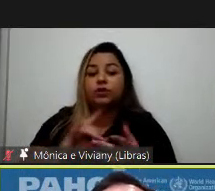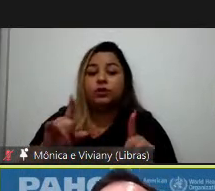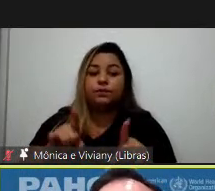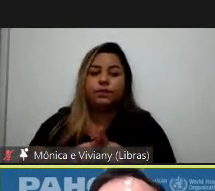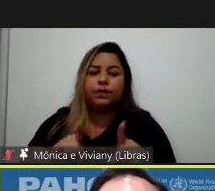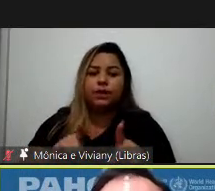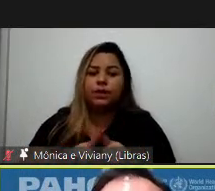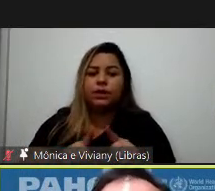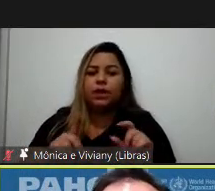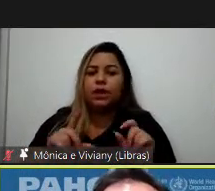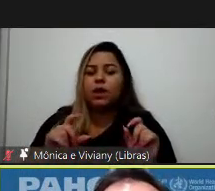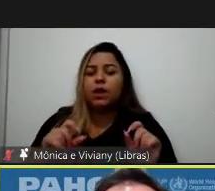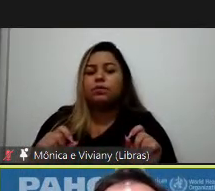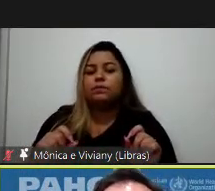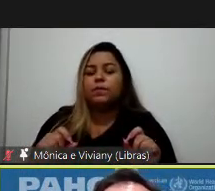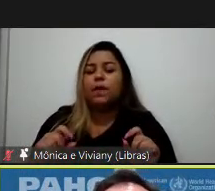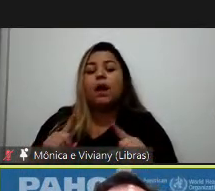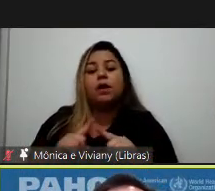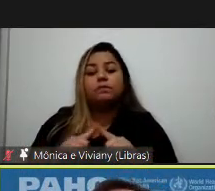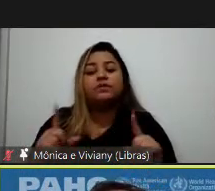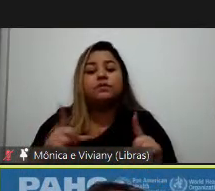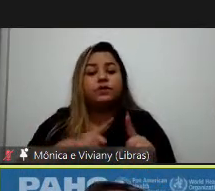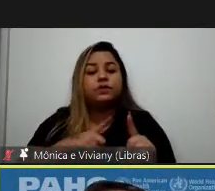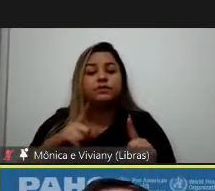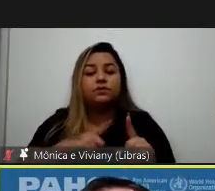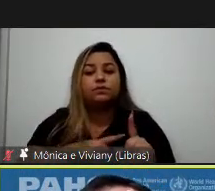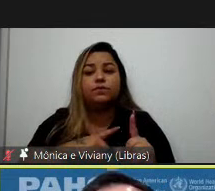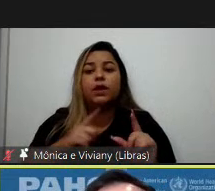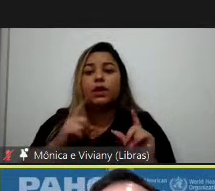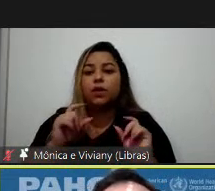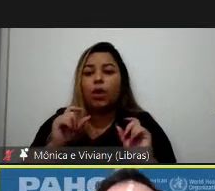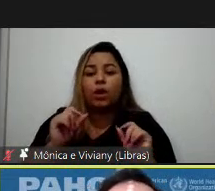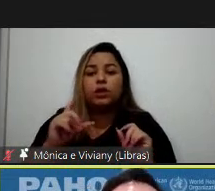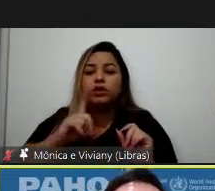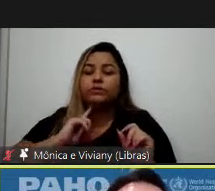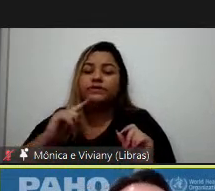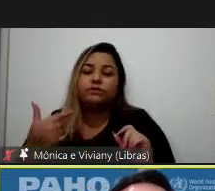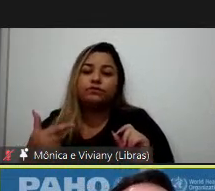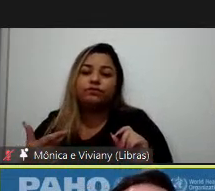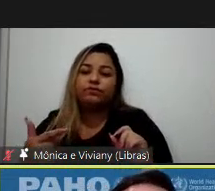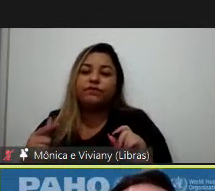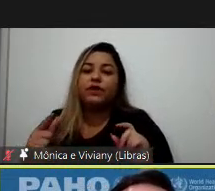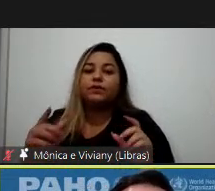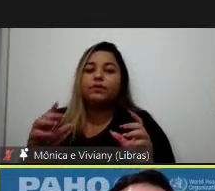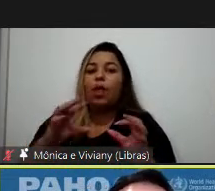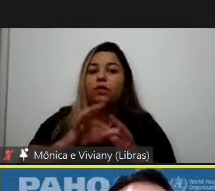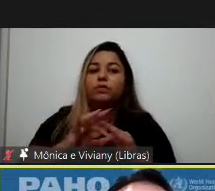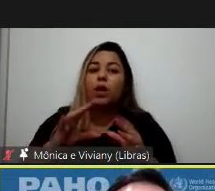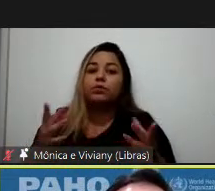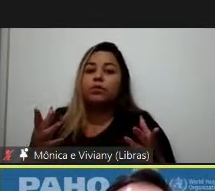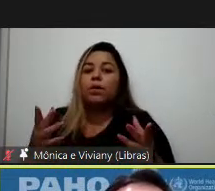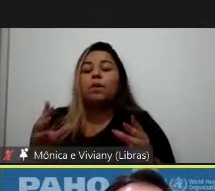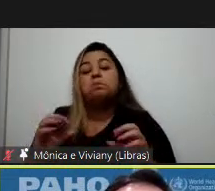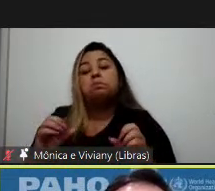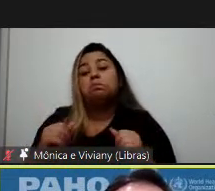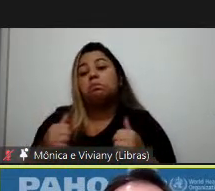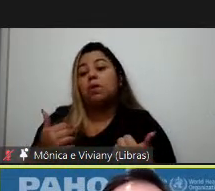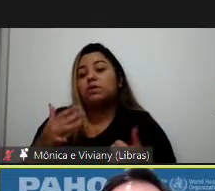of that about the access to health, even though we have this type of coverage, if this is not implemented,